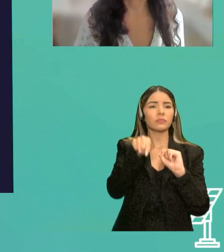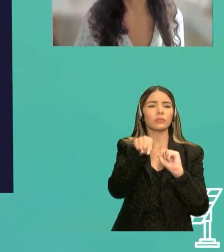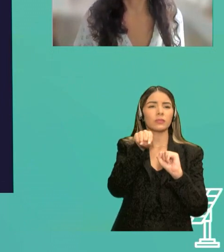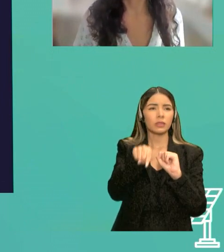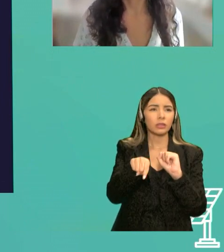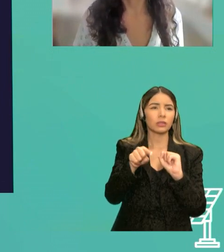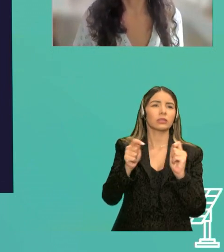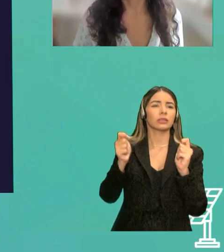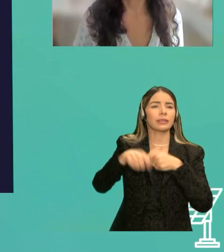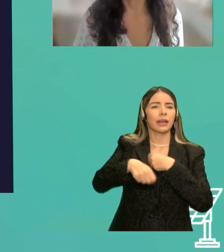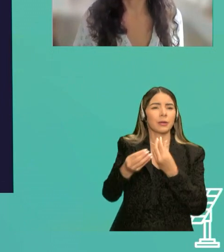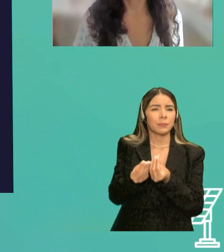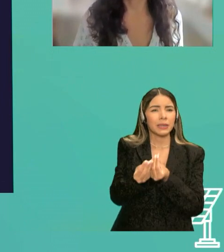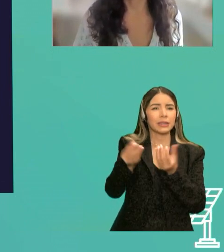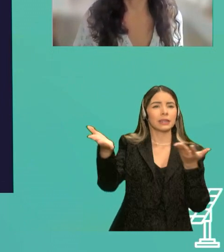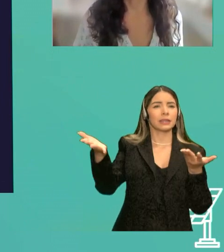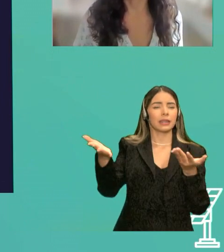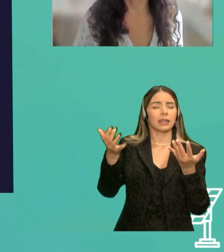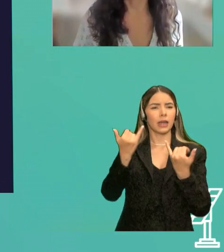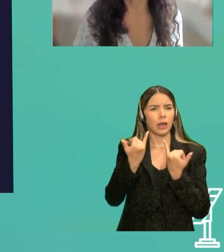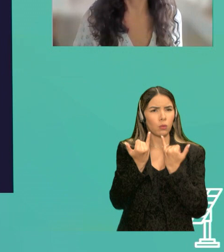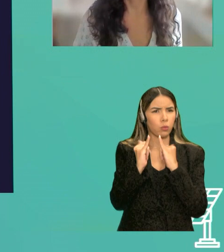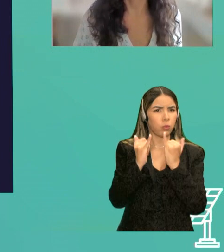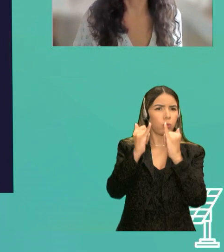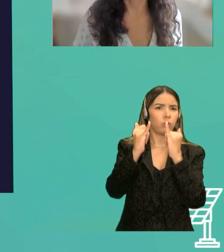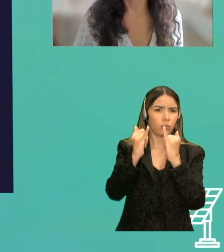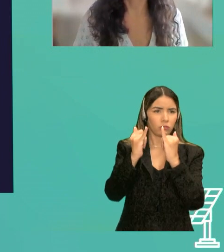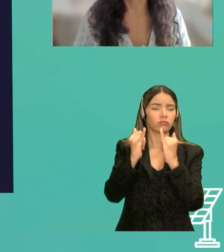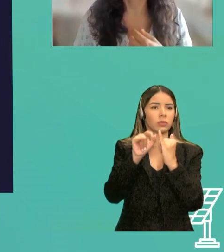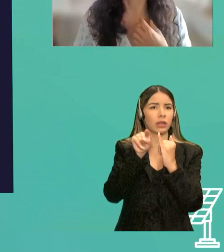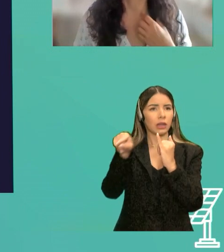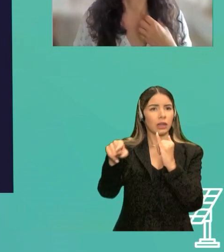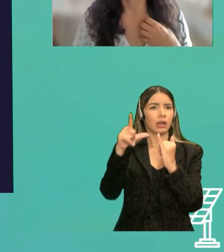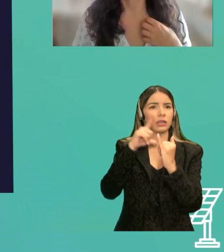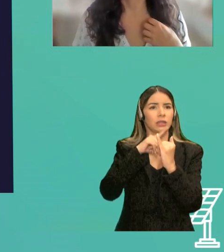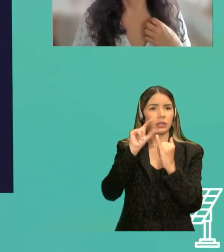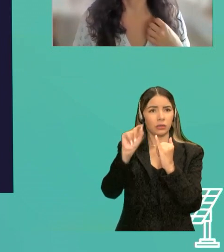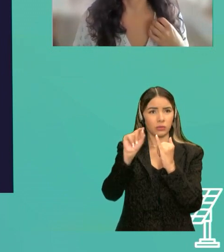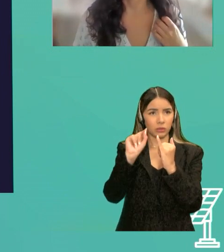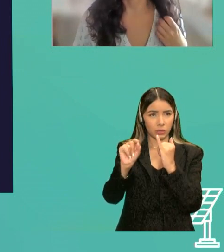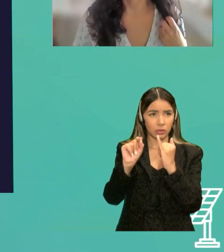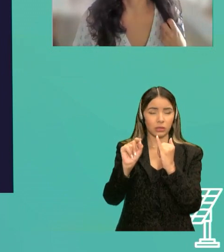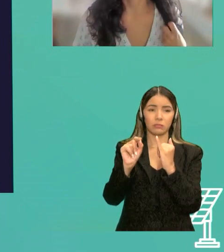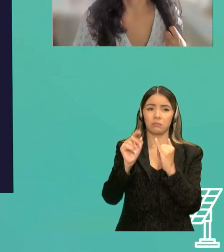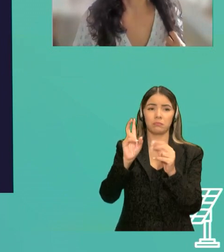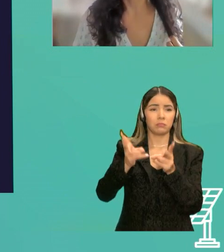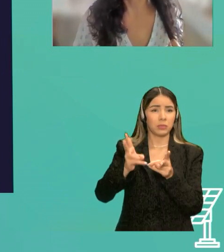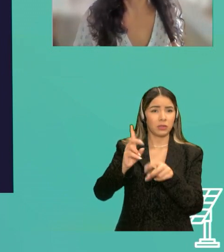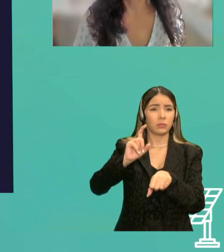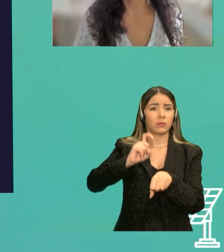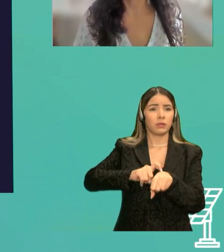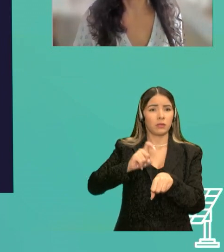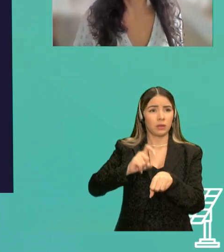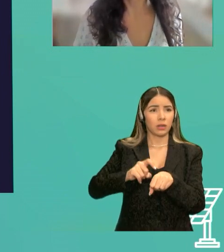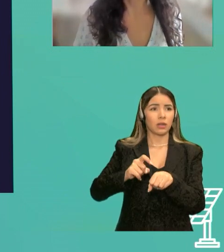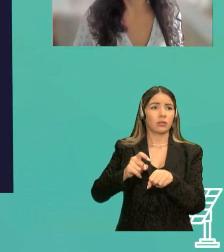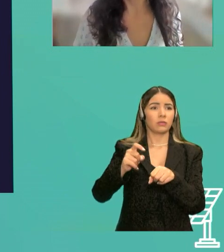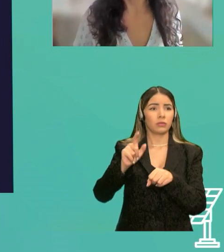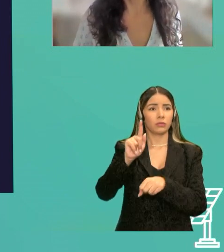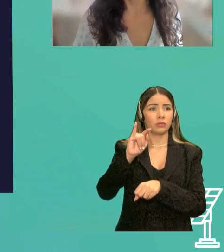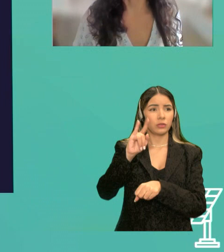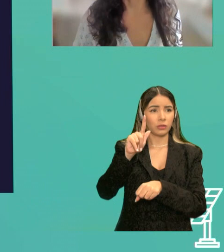Silyzers 300 simultaneously working together in the tier